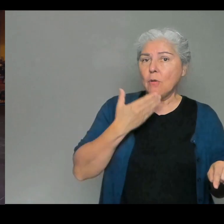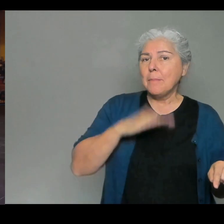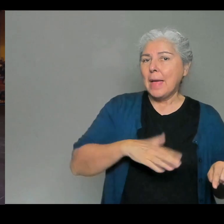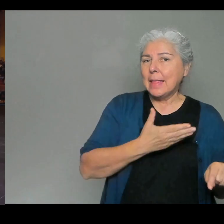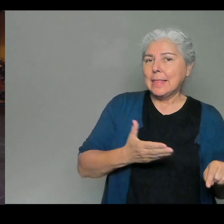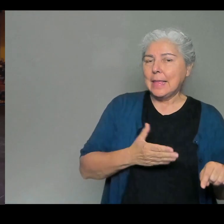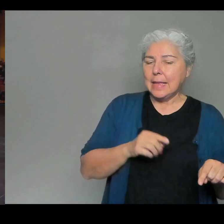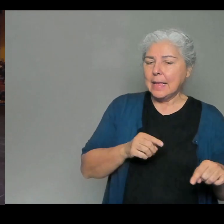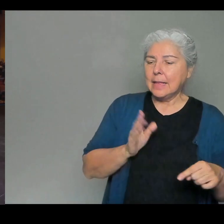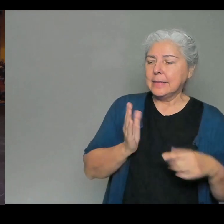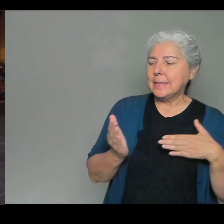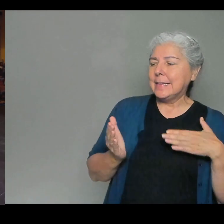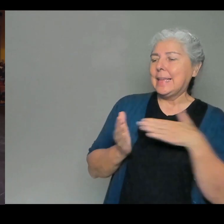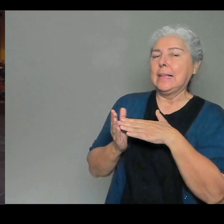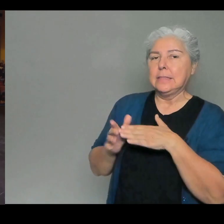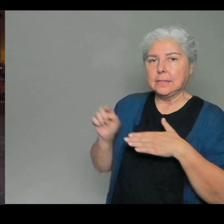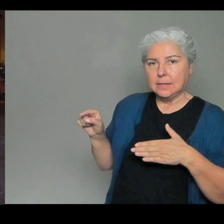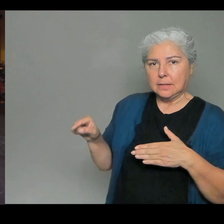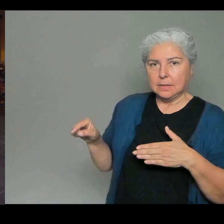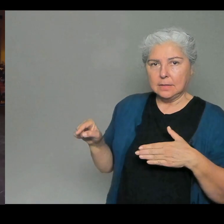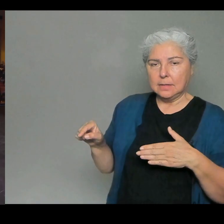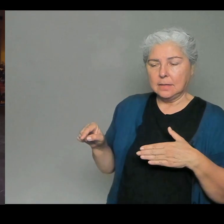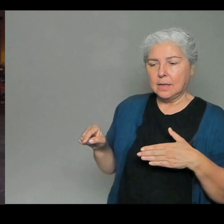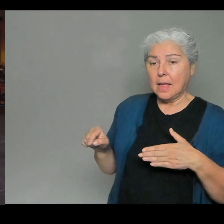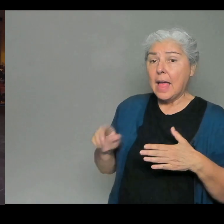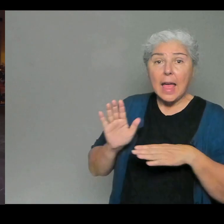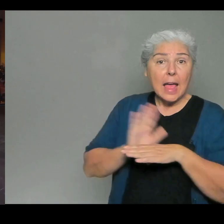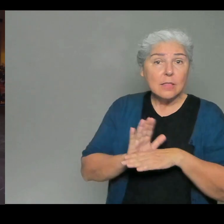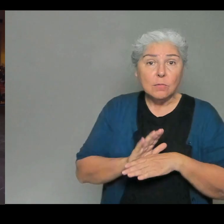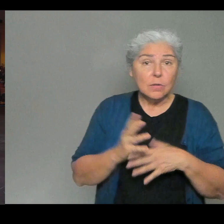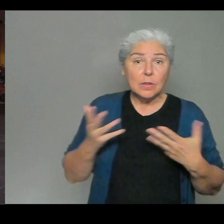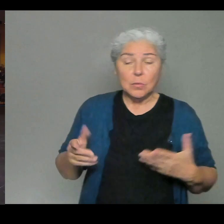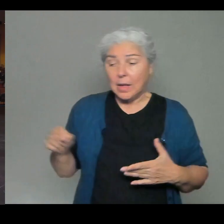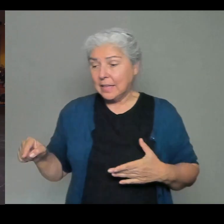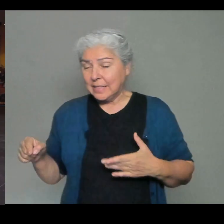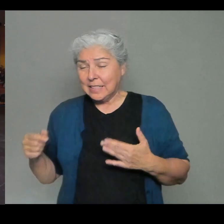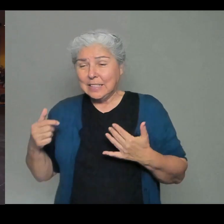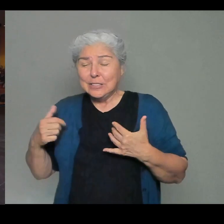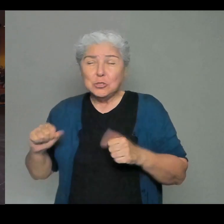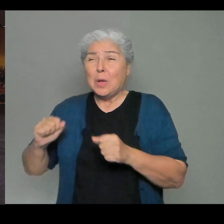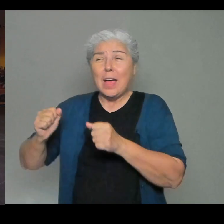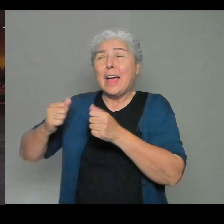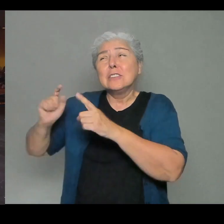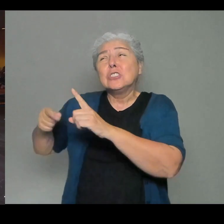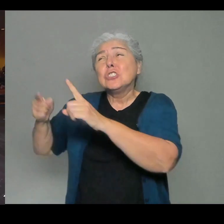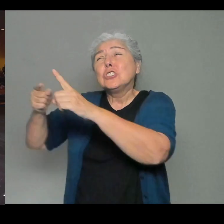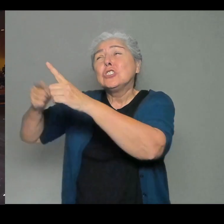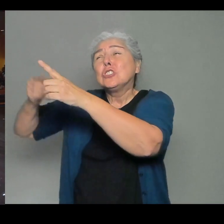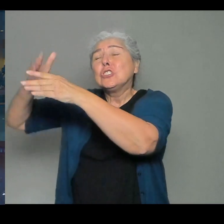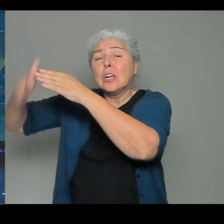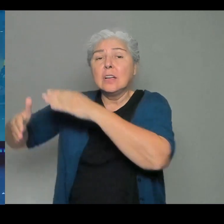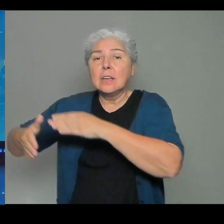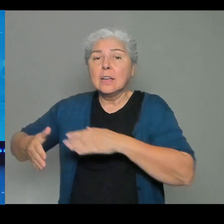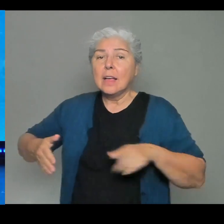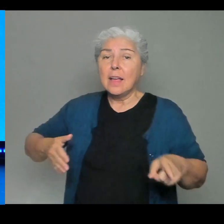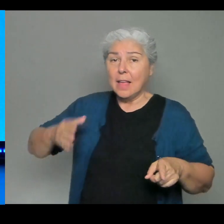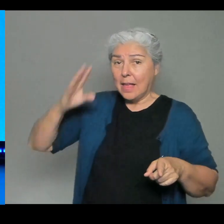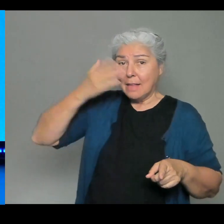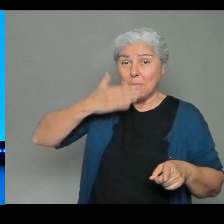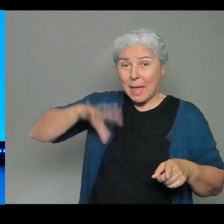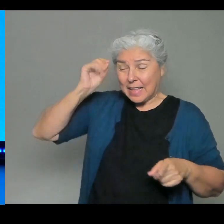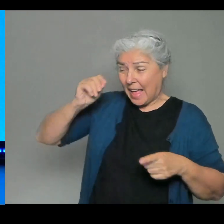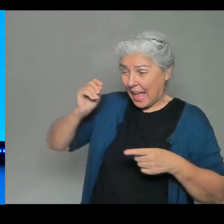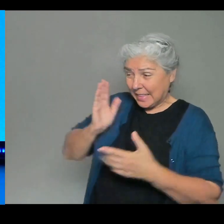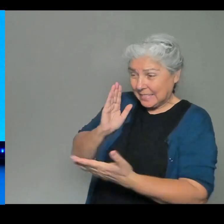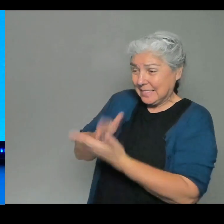bad guy or bad thing is that which opposes him. And the whole movie is the good guy trying to get this done and the bad